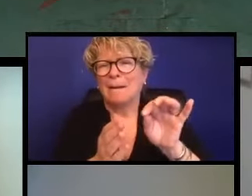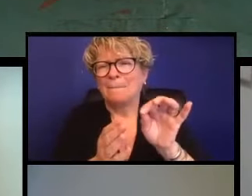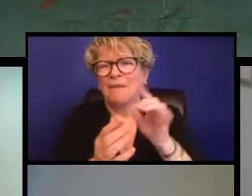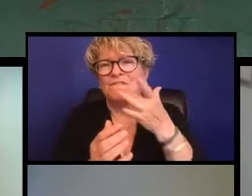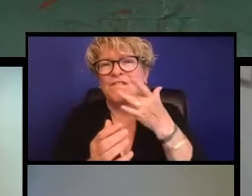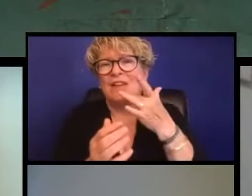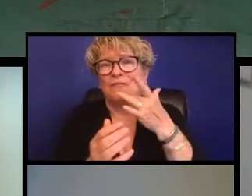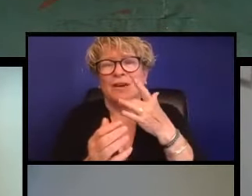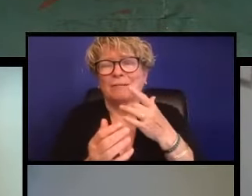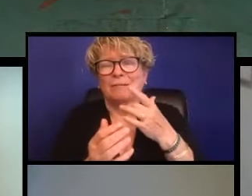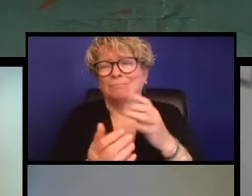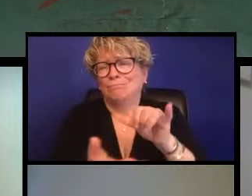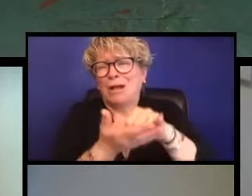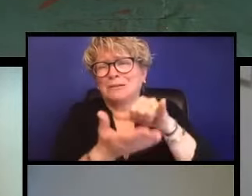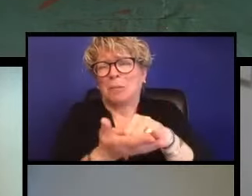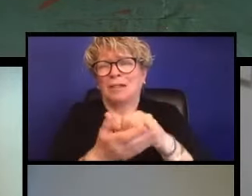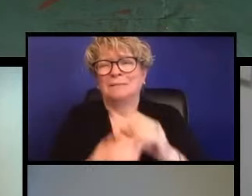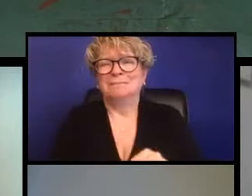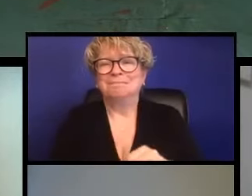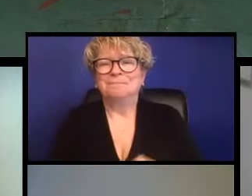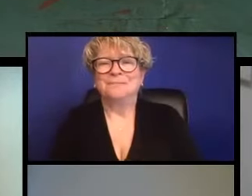Thank you, Julia. Scott.